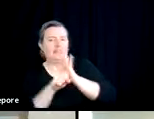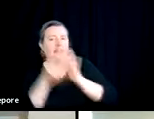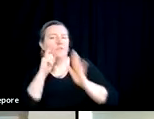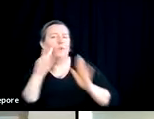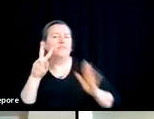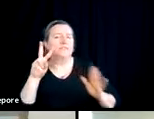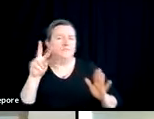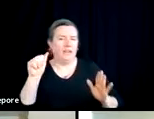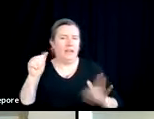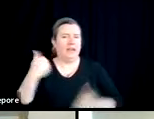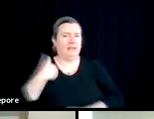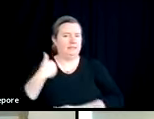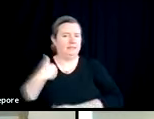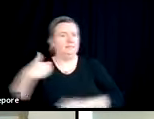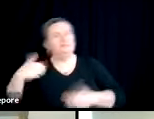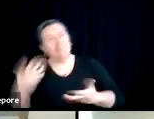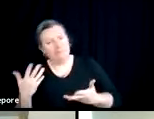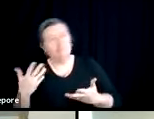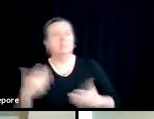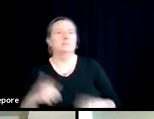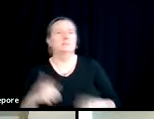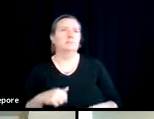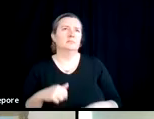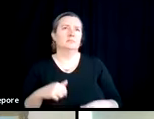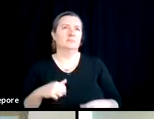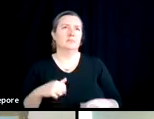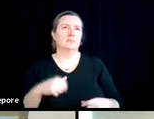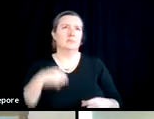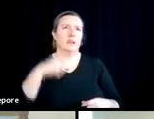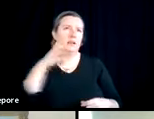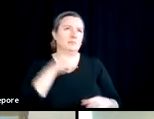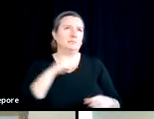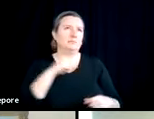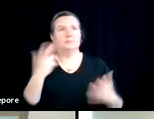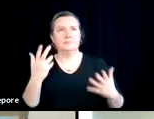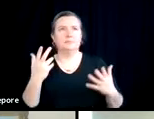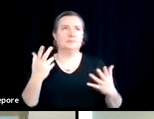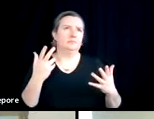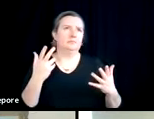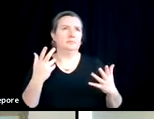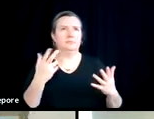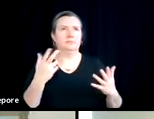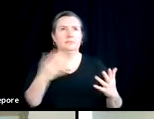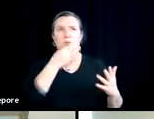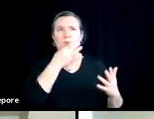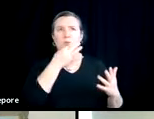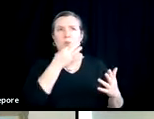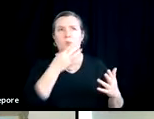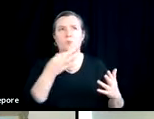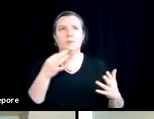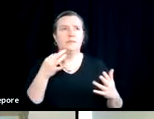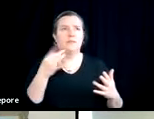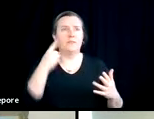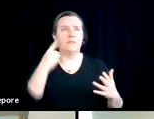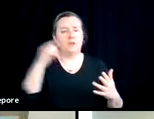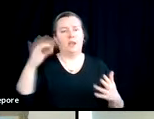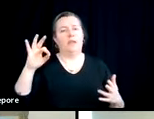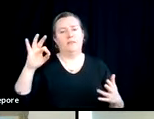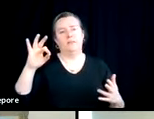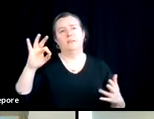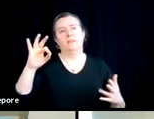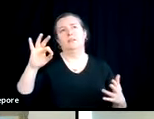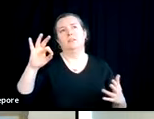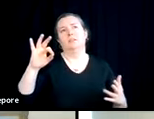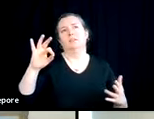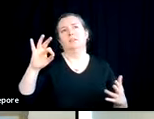underdeliver, but my guess is I'll use the word soon, Judy, on the FQHCs. Remember,